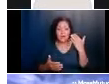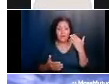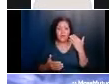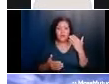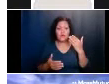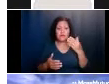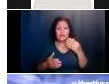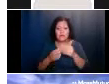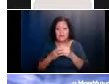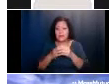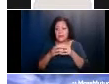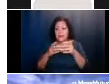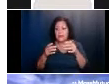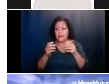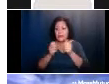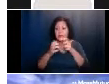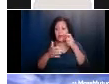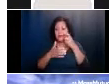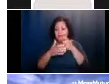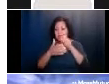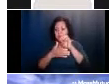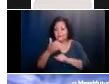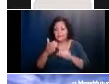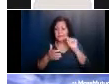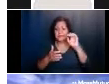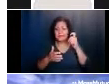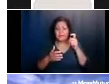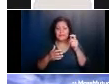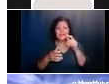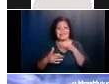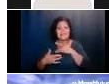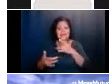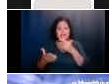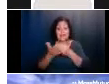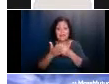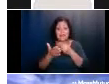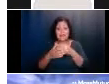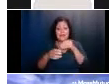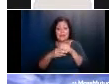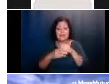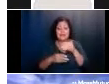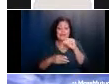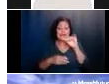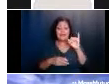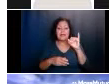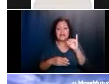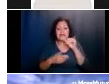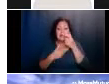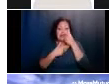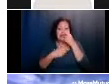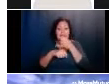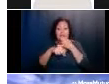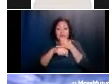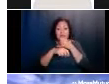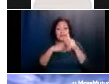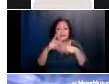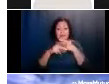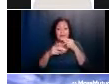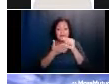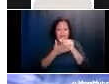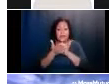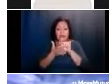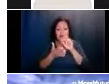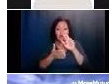tax-free. So typically the money is either in a interest type of account or some sort